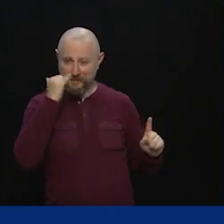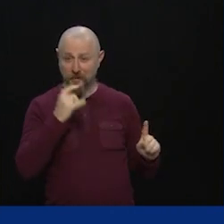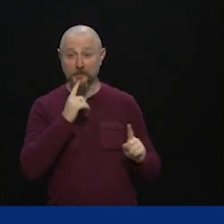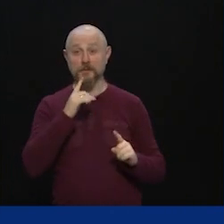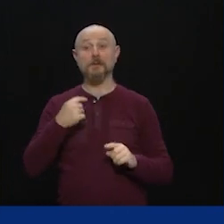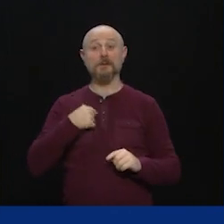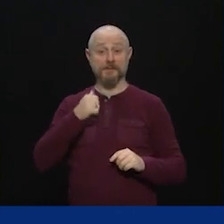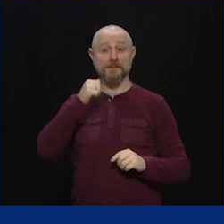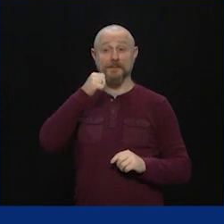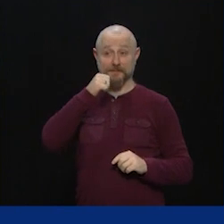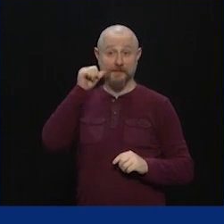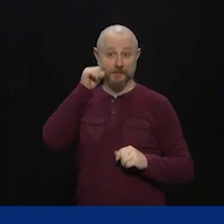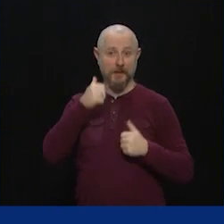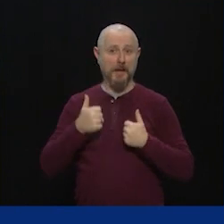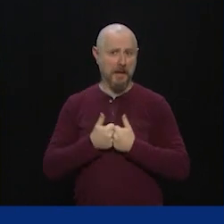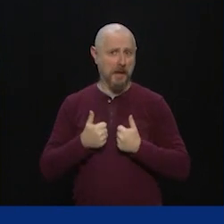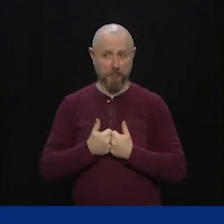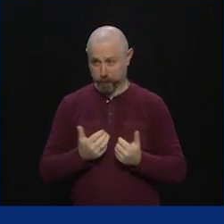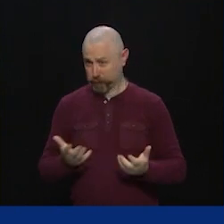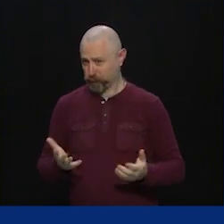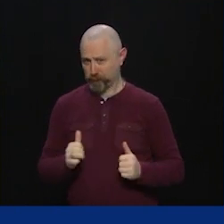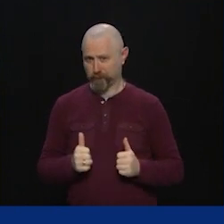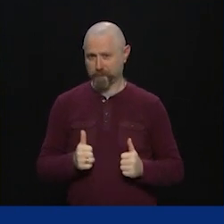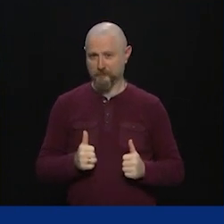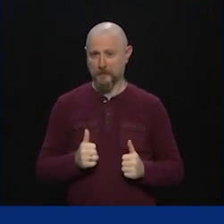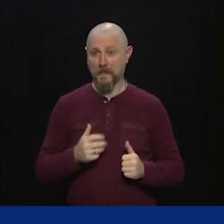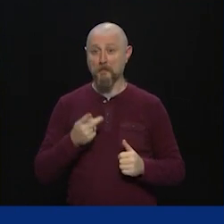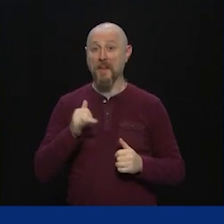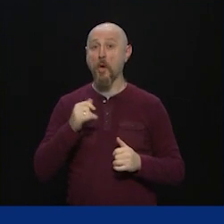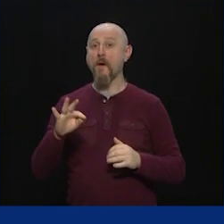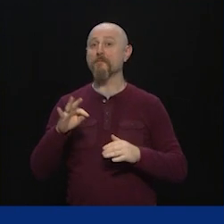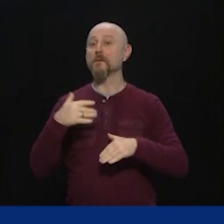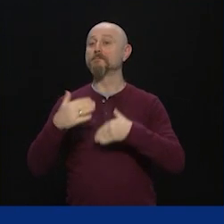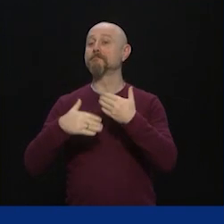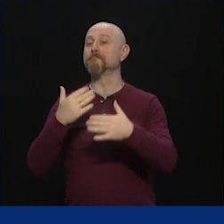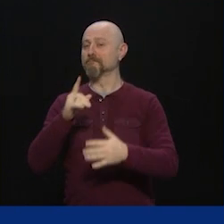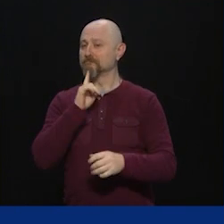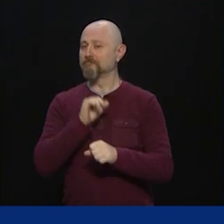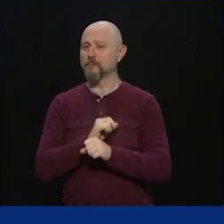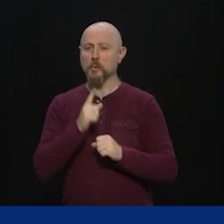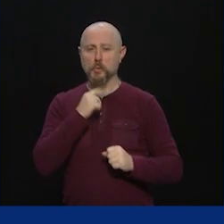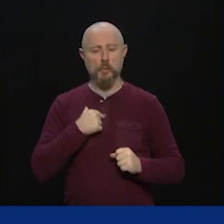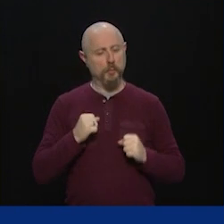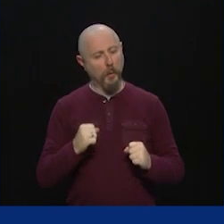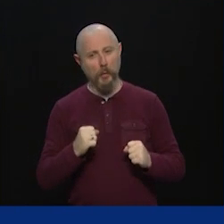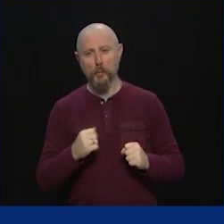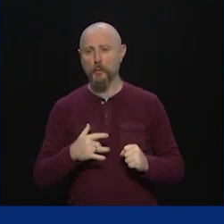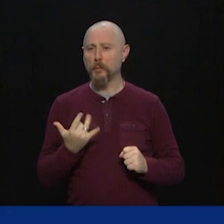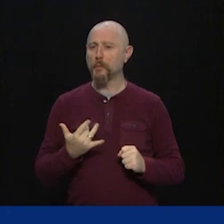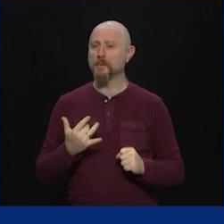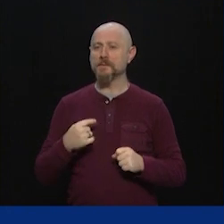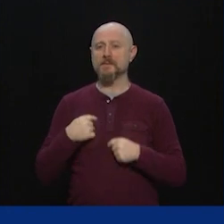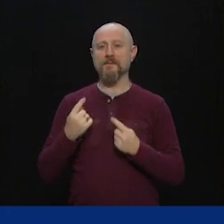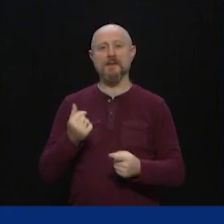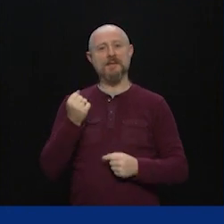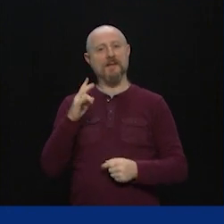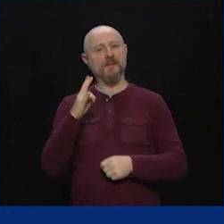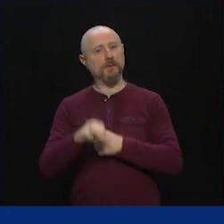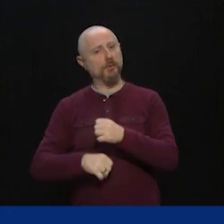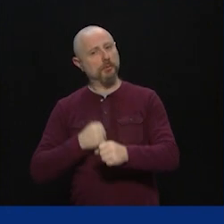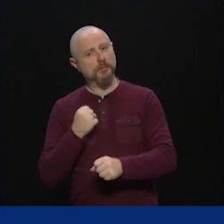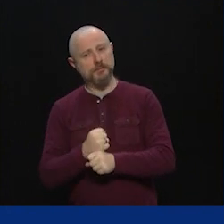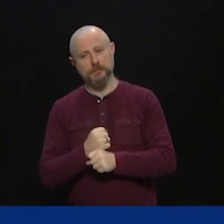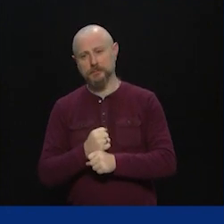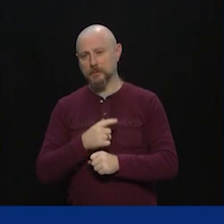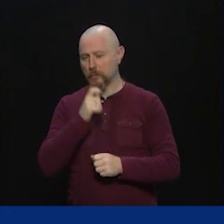and heading off to the playoffs, which is absolutely delightful after a 17-year drought, but who was counting? County Executive Bello,